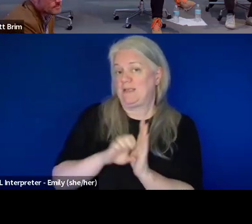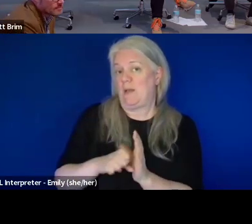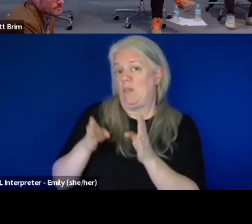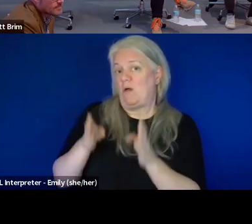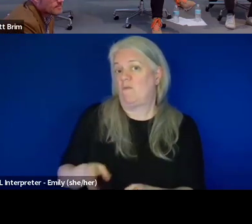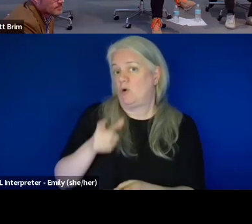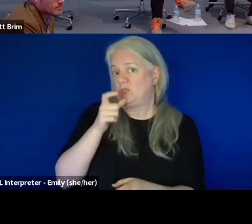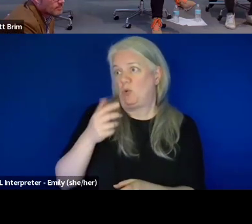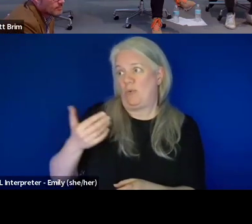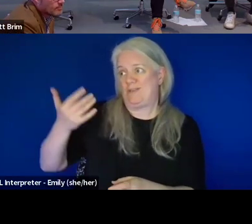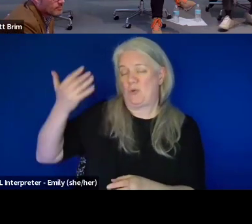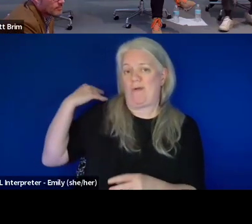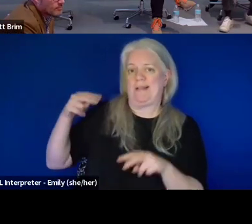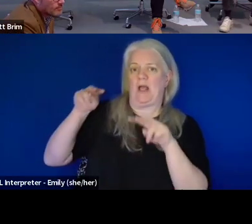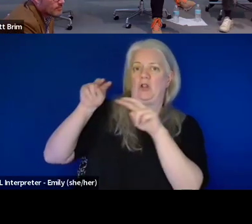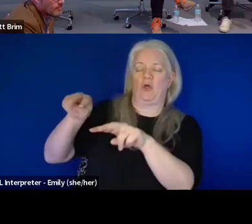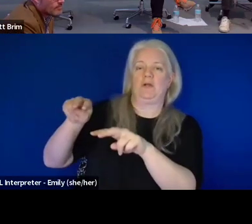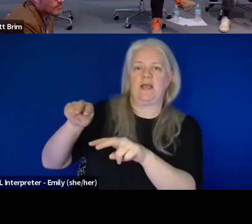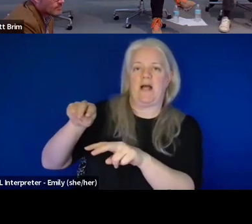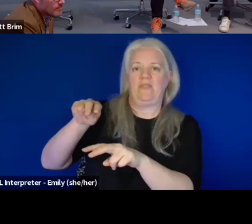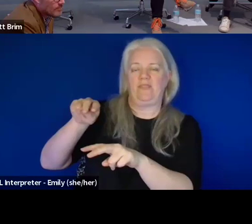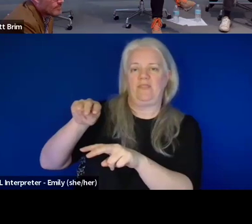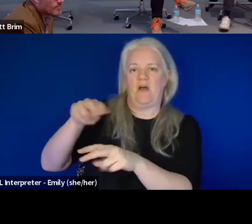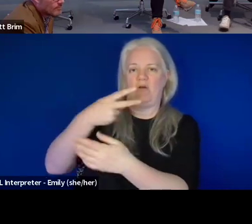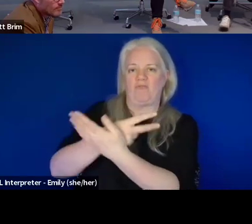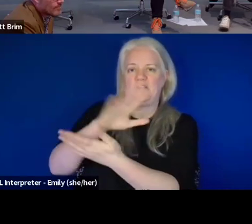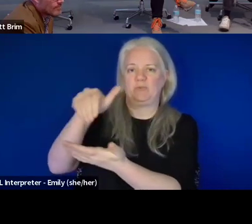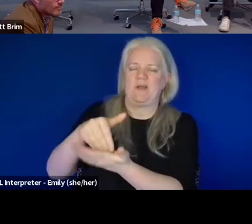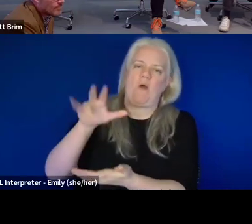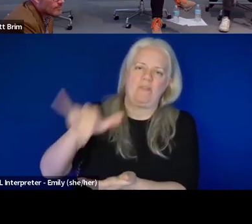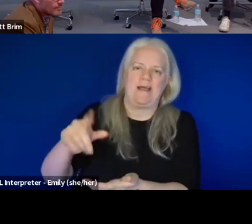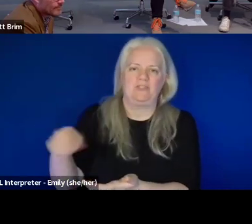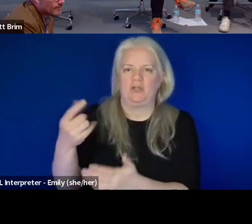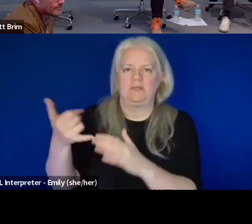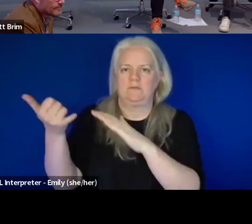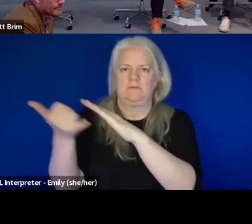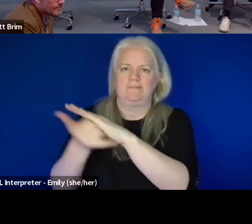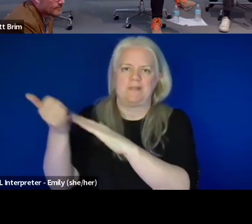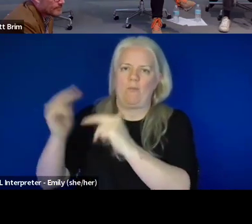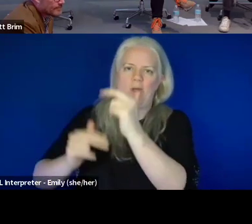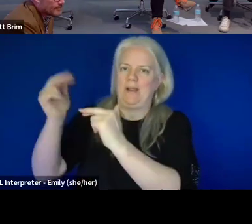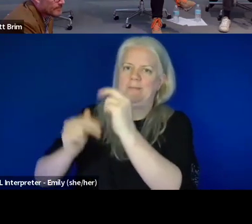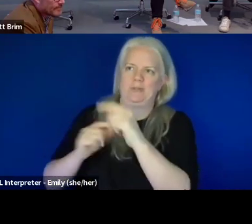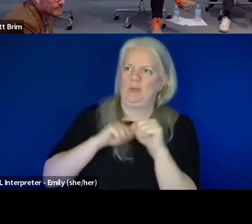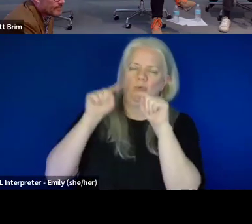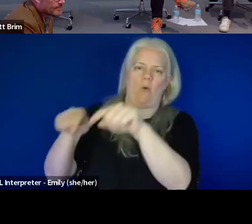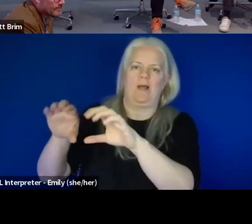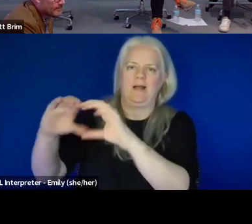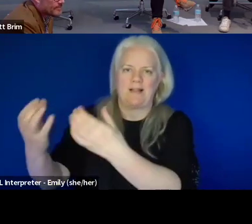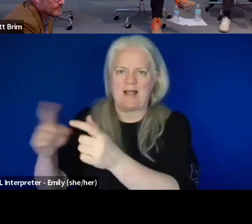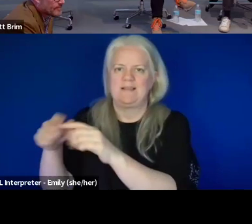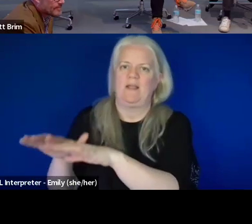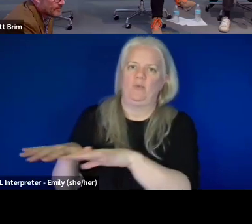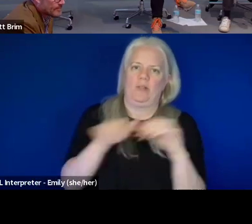treated the Graduate Center kind of like a subway stop. Come in, go to class, leave, go home. I'm enrolled part-time. I work a